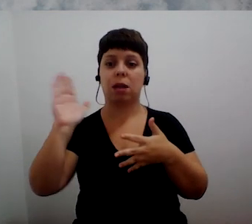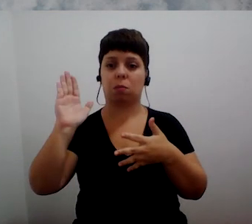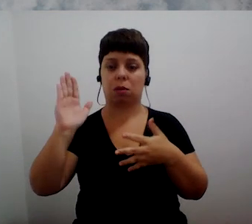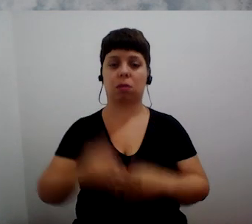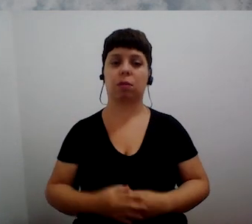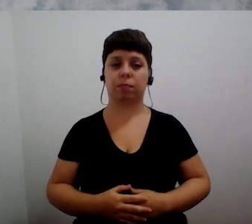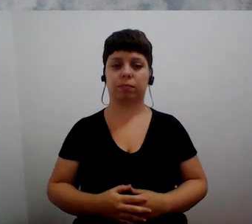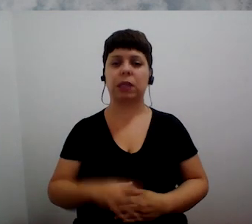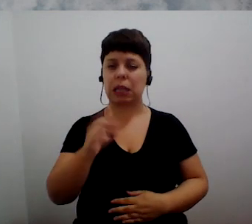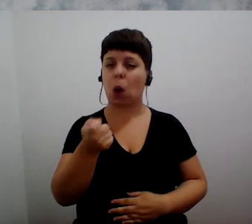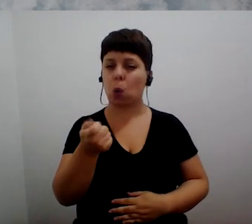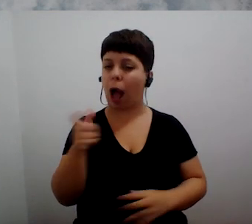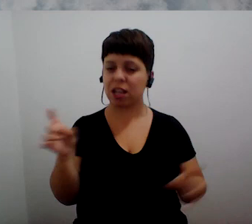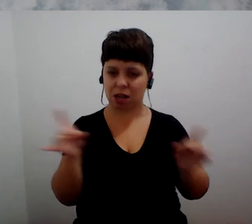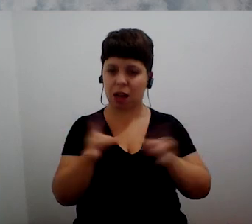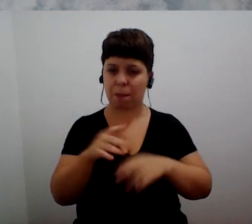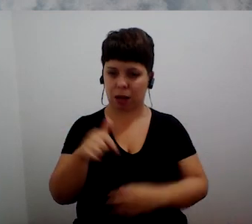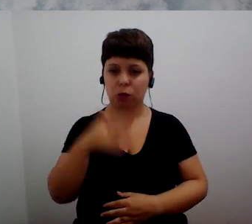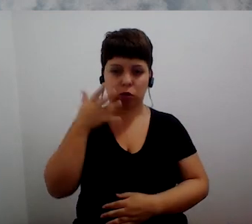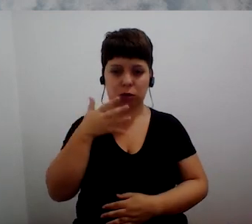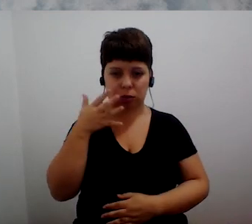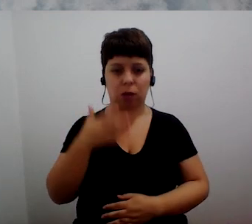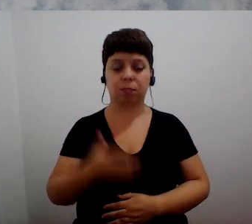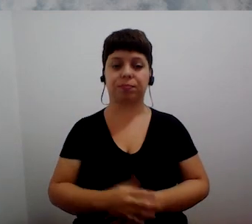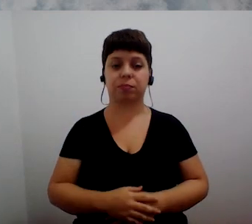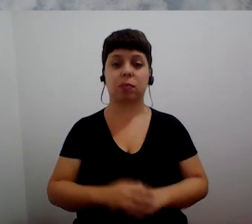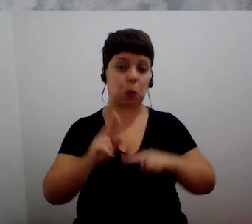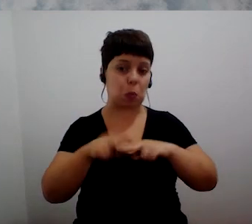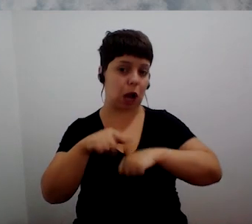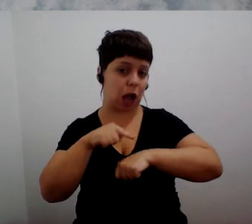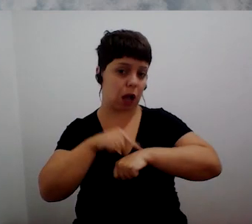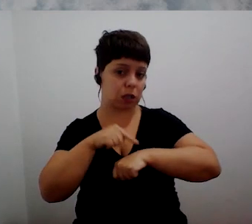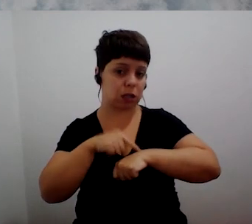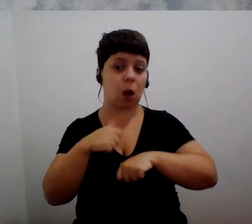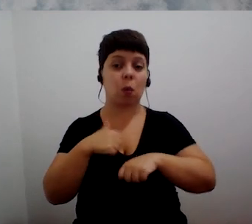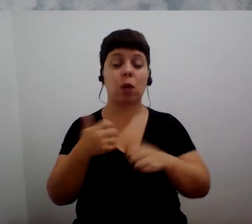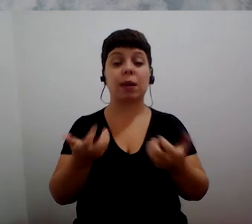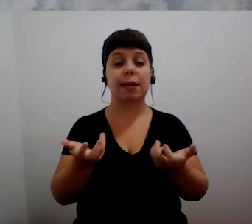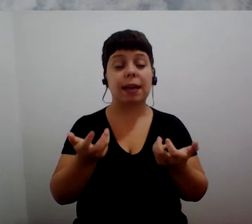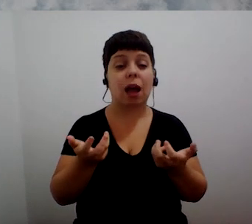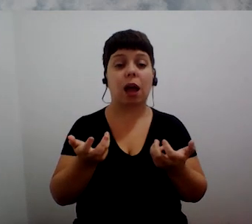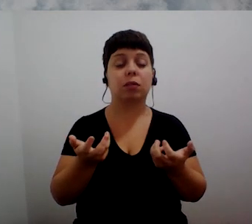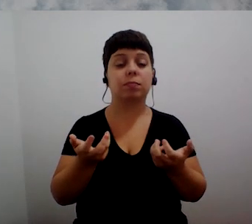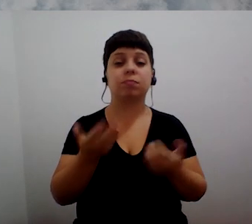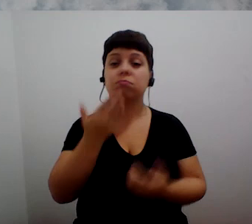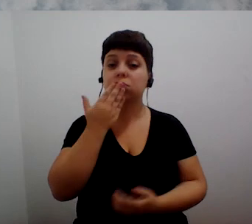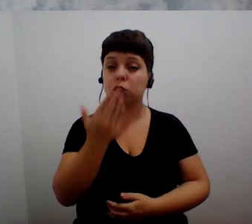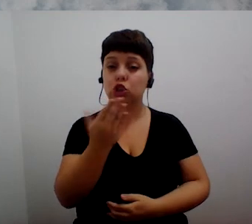discussion because of the time. And I would like to ask you to